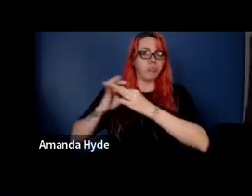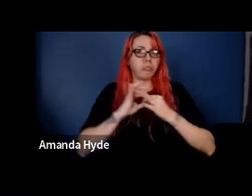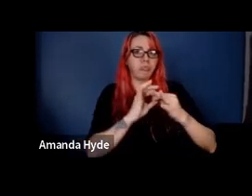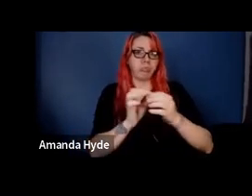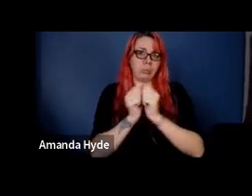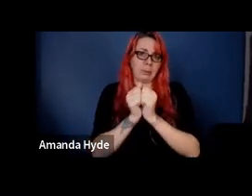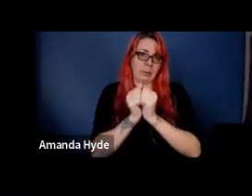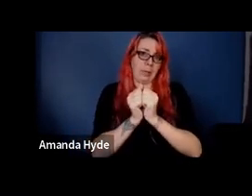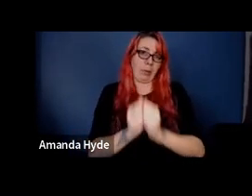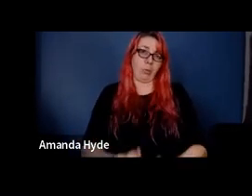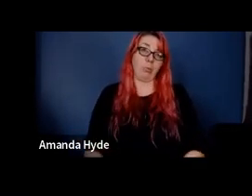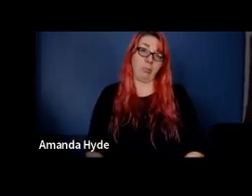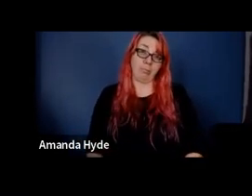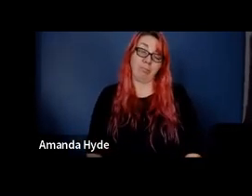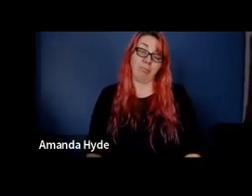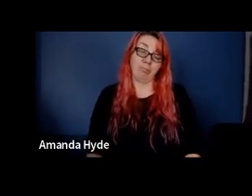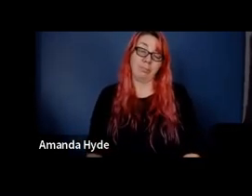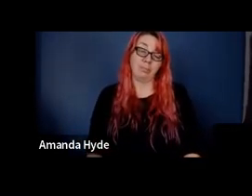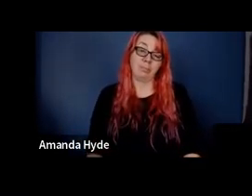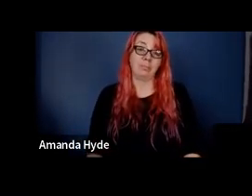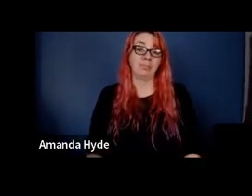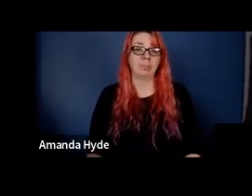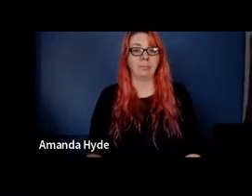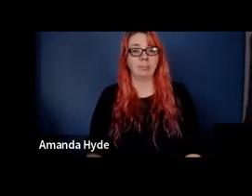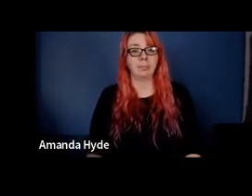forward with each other as we do this work.